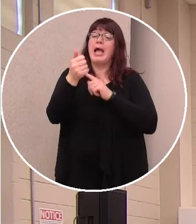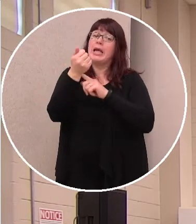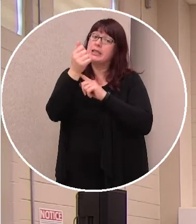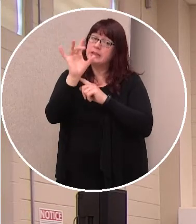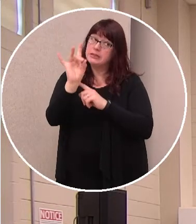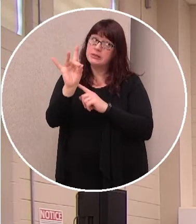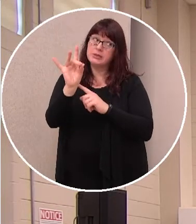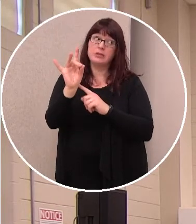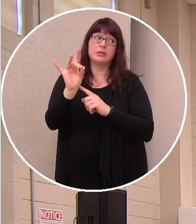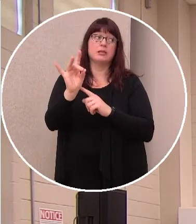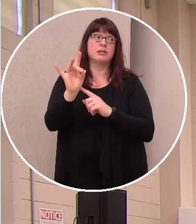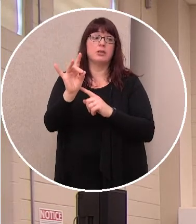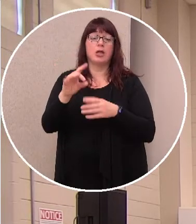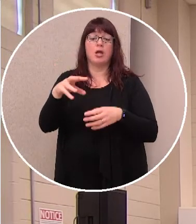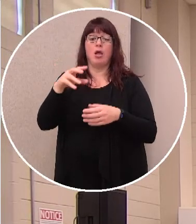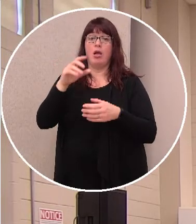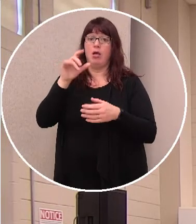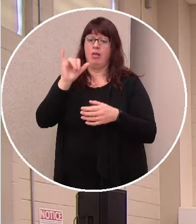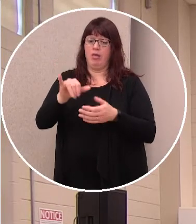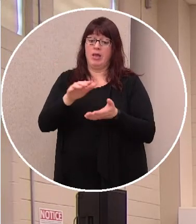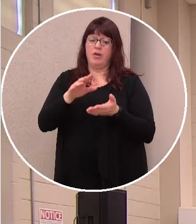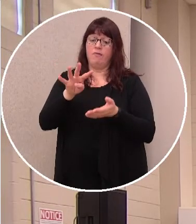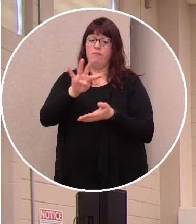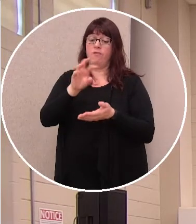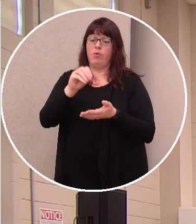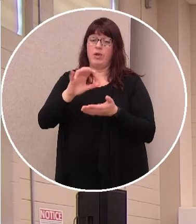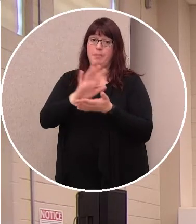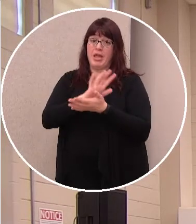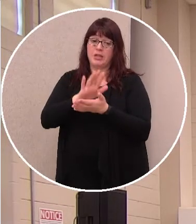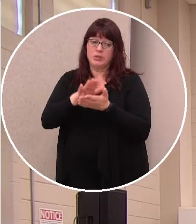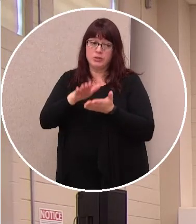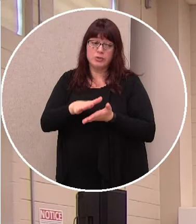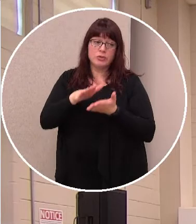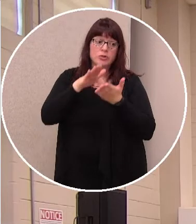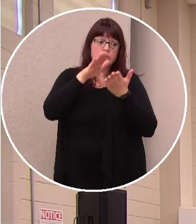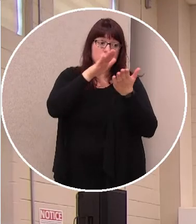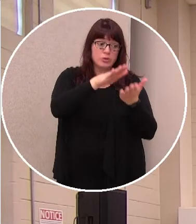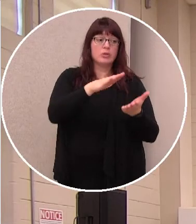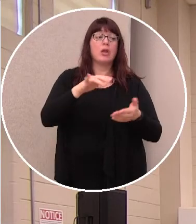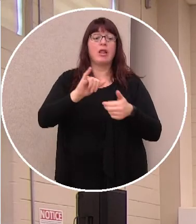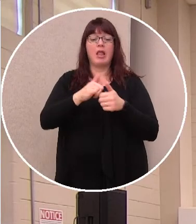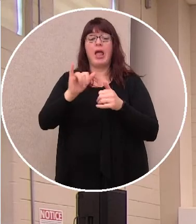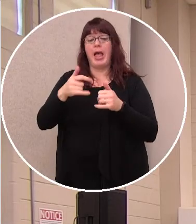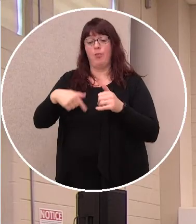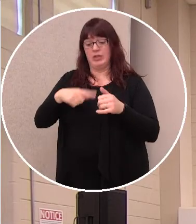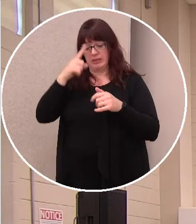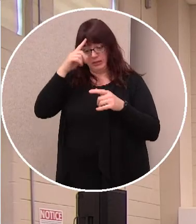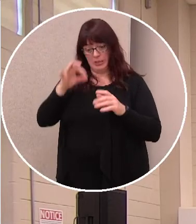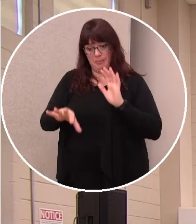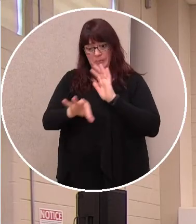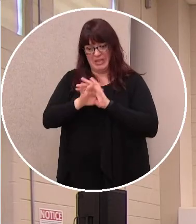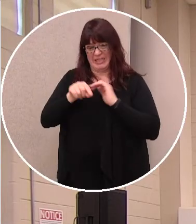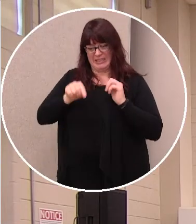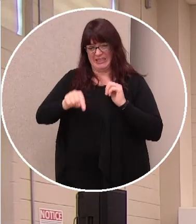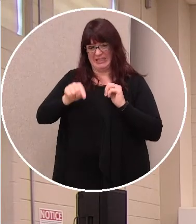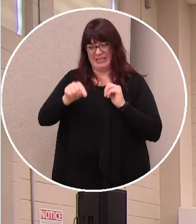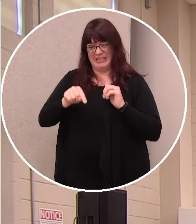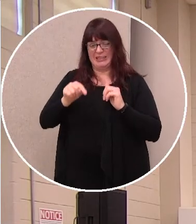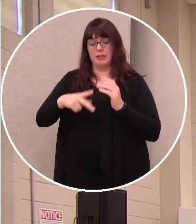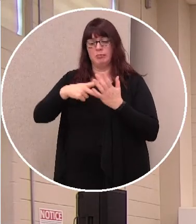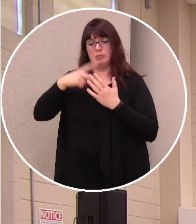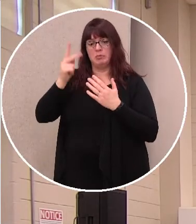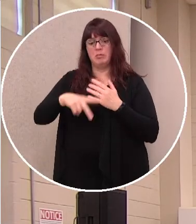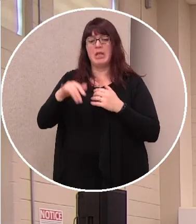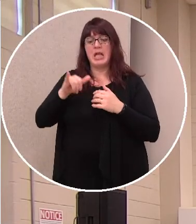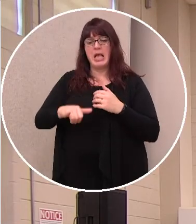included a 40-odd page proposal, discussed how we got to the point of selecting Kayenta as an ERP that